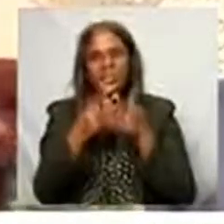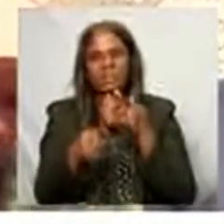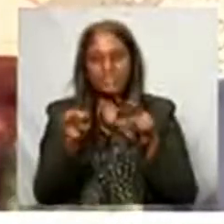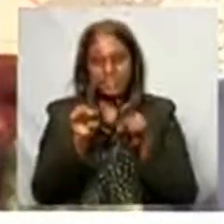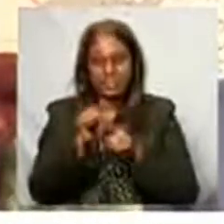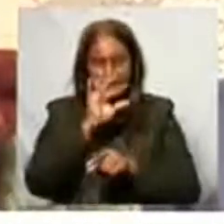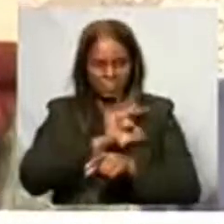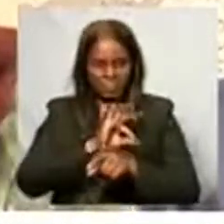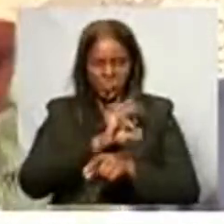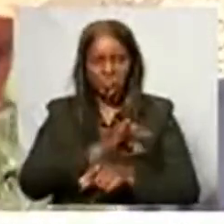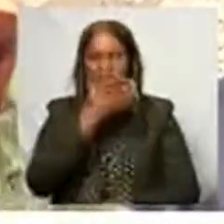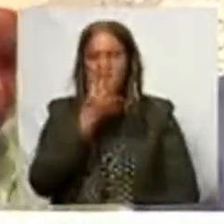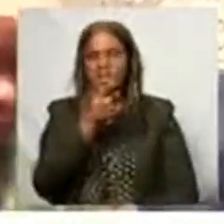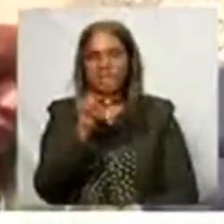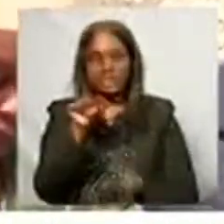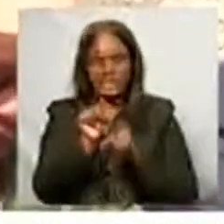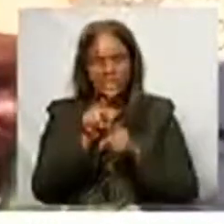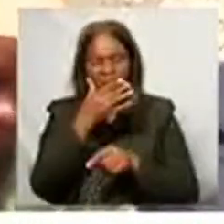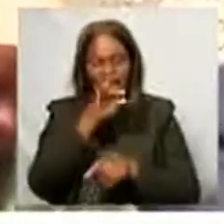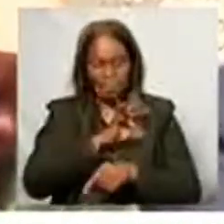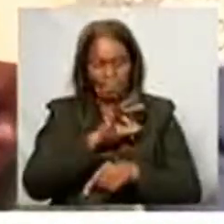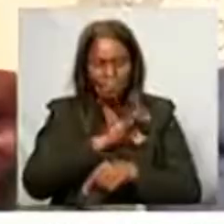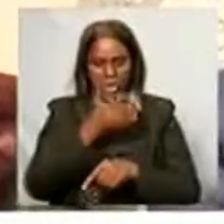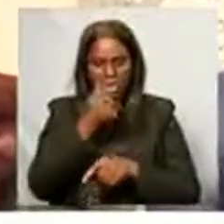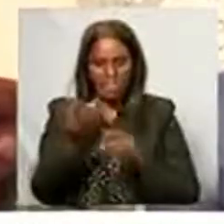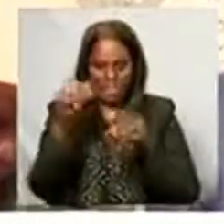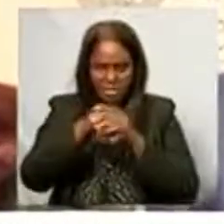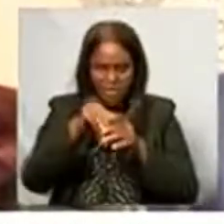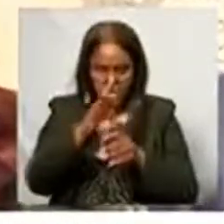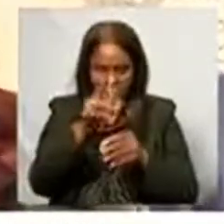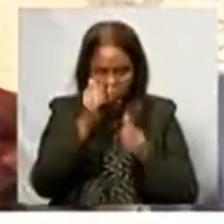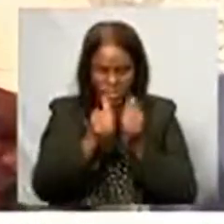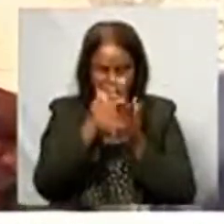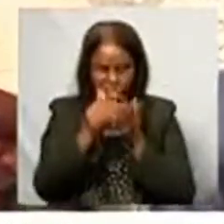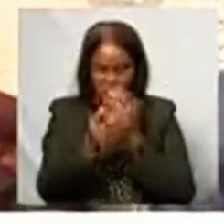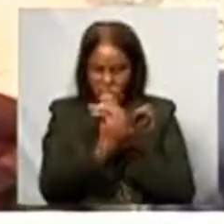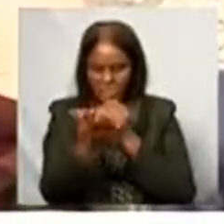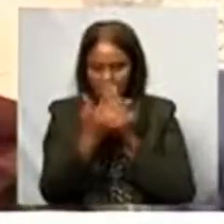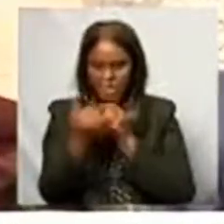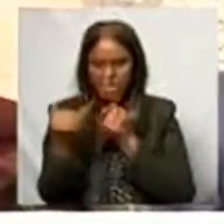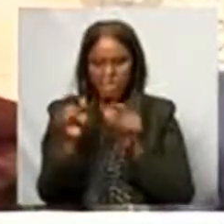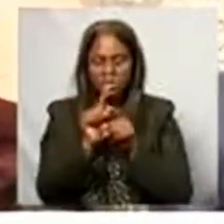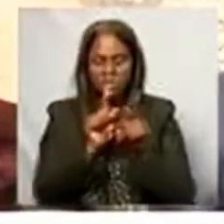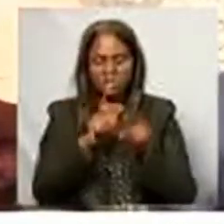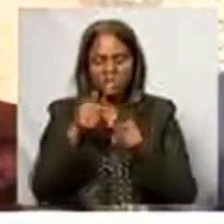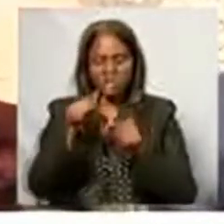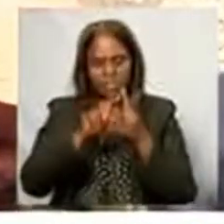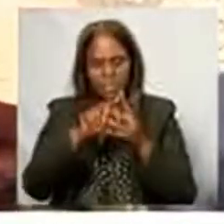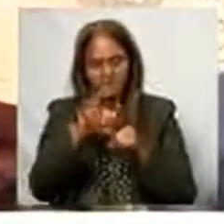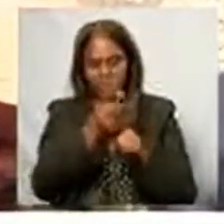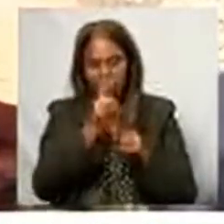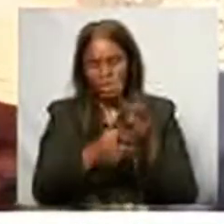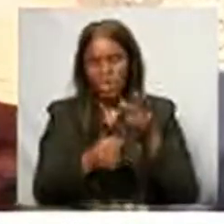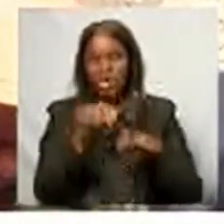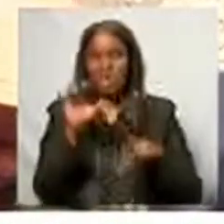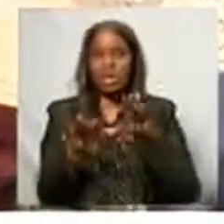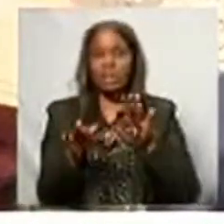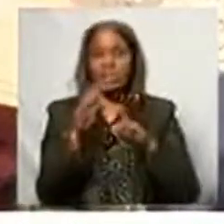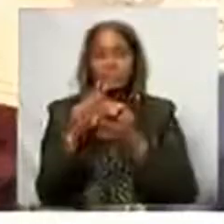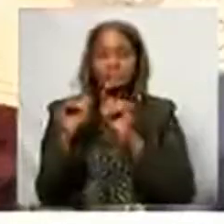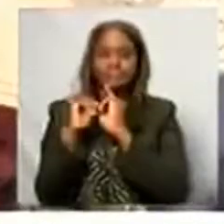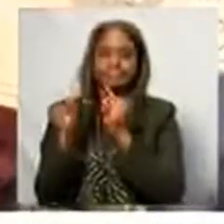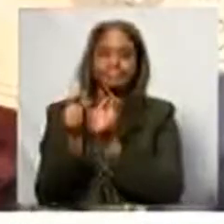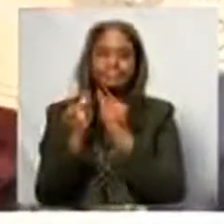Emoluments Commission. The Emoluments Commission now comes in because some of these issues are stemming from these imbalances. Some